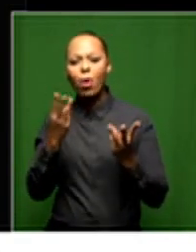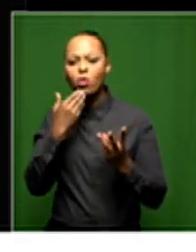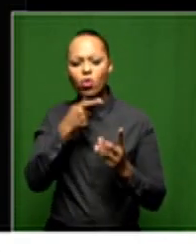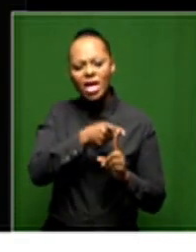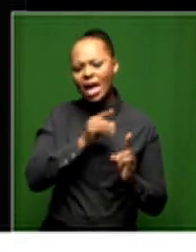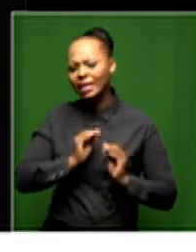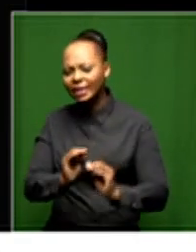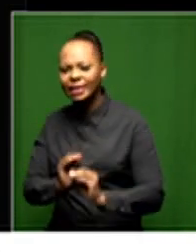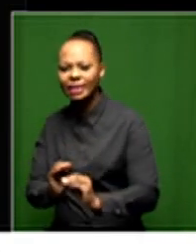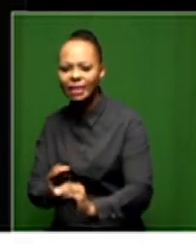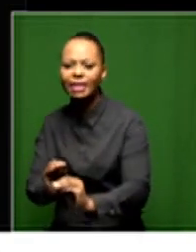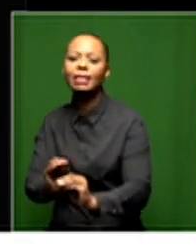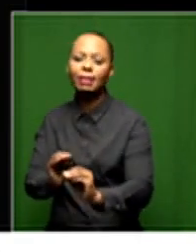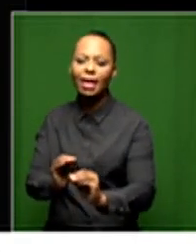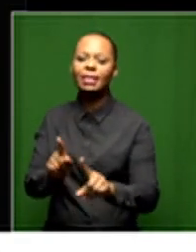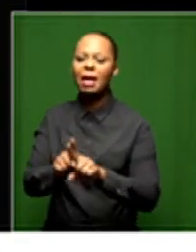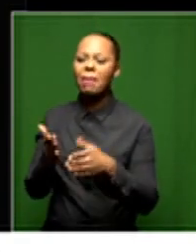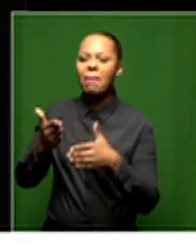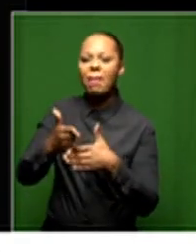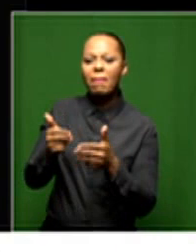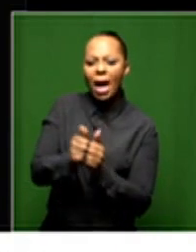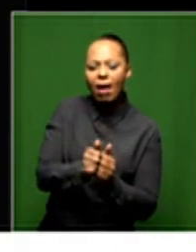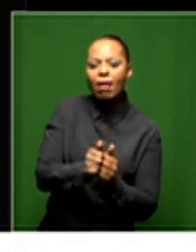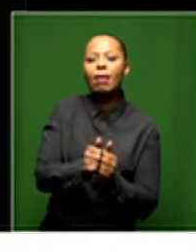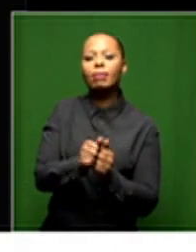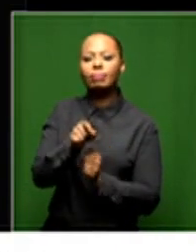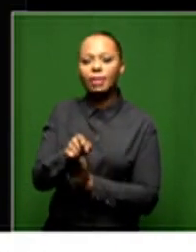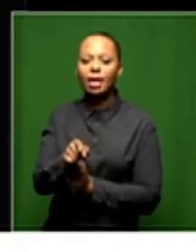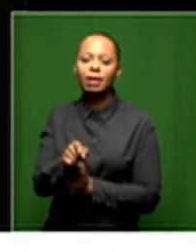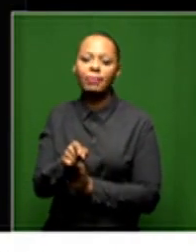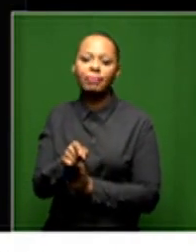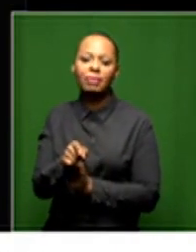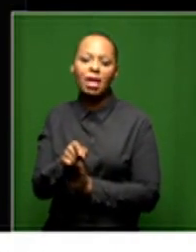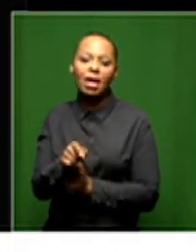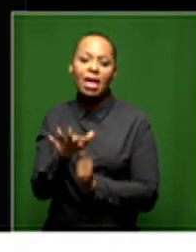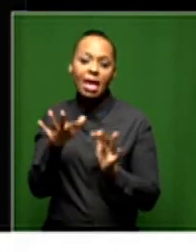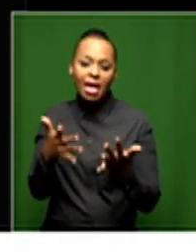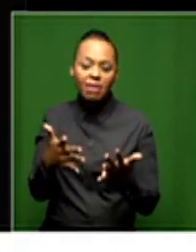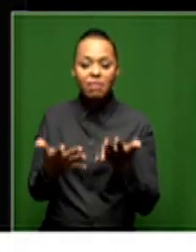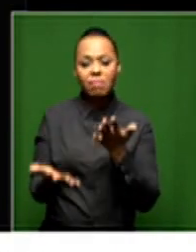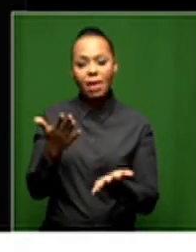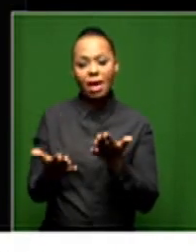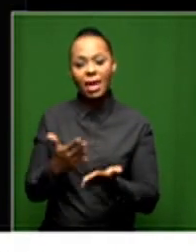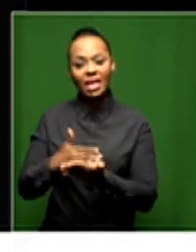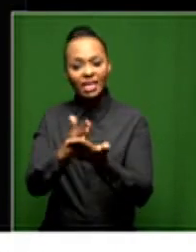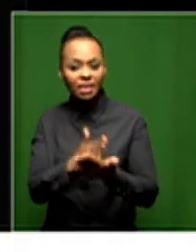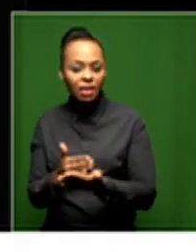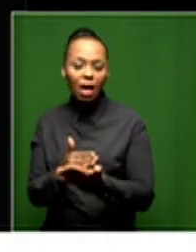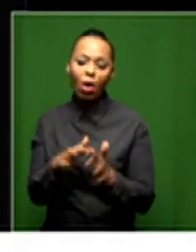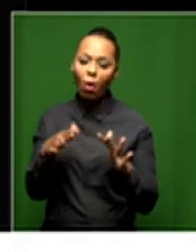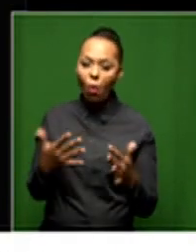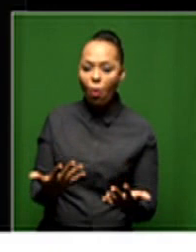or whatever, and how people at large, really, if they really do want to share in